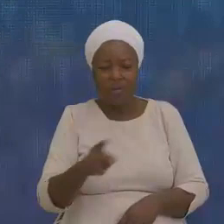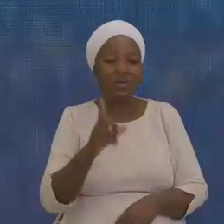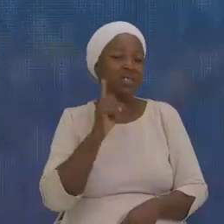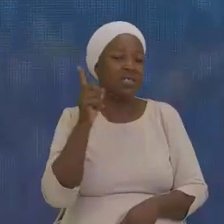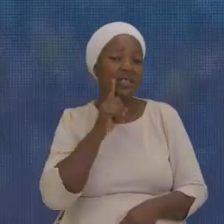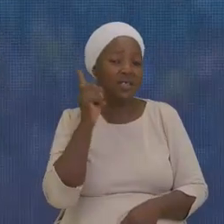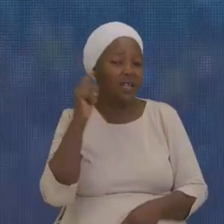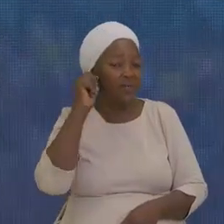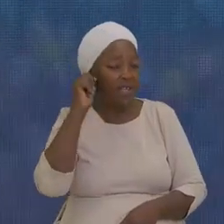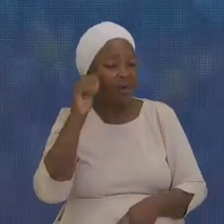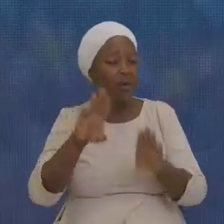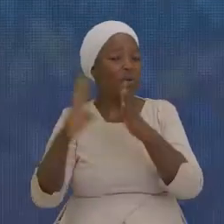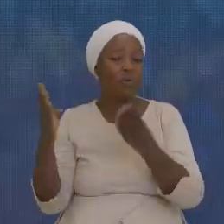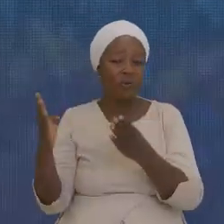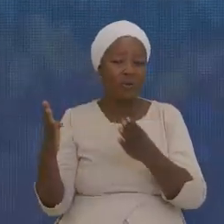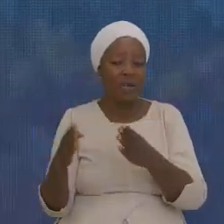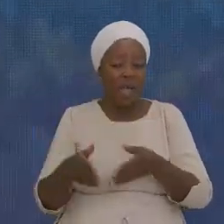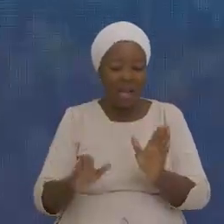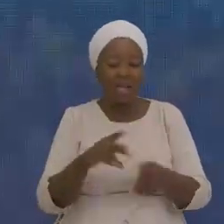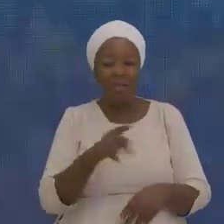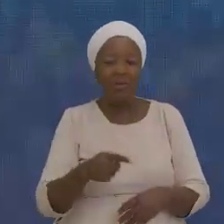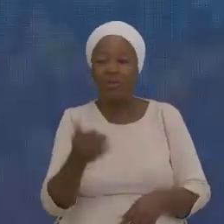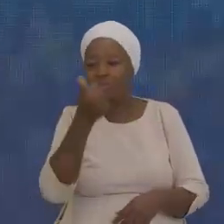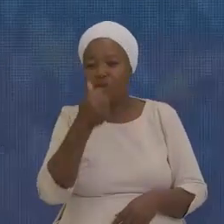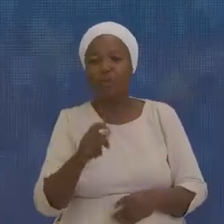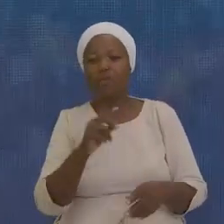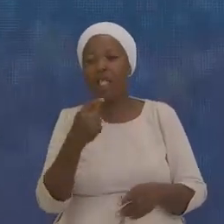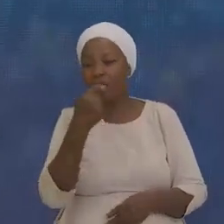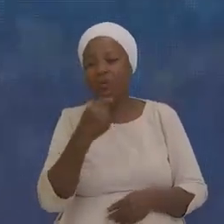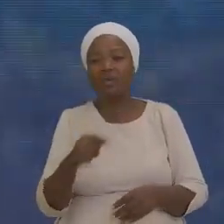open. Let those dumb tongues speak out.